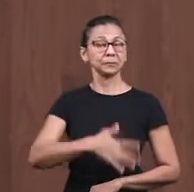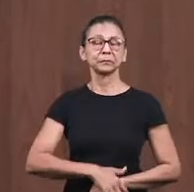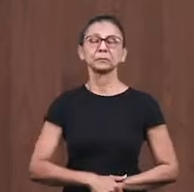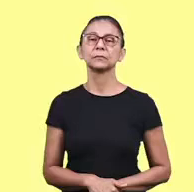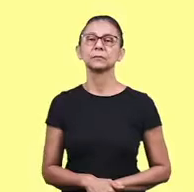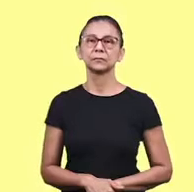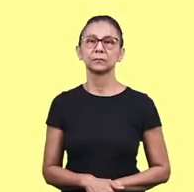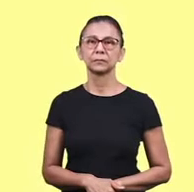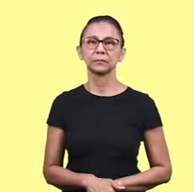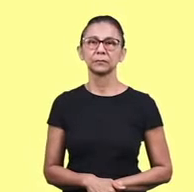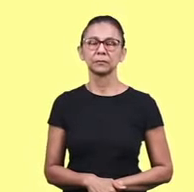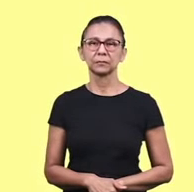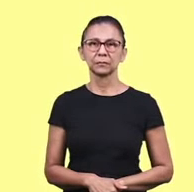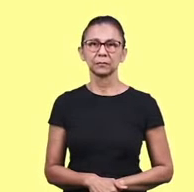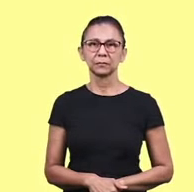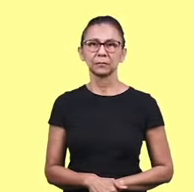attention.